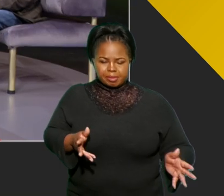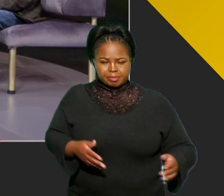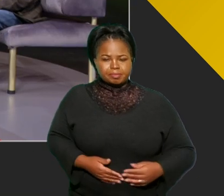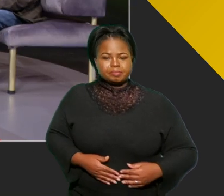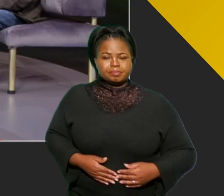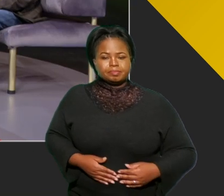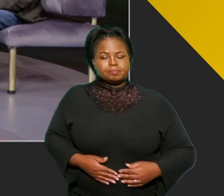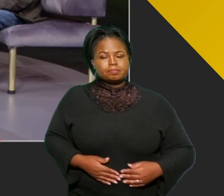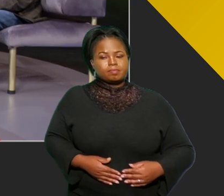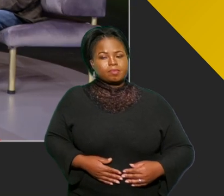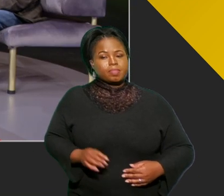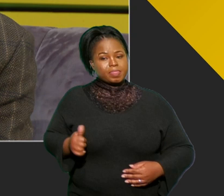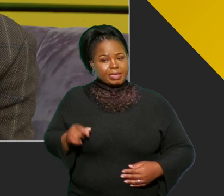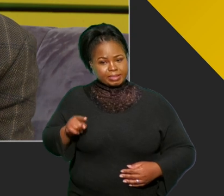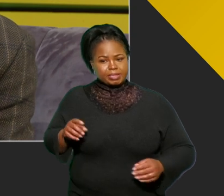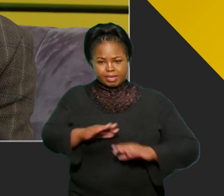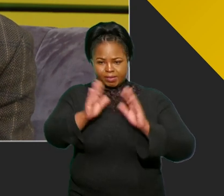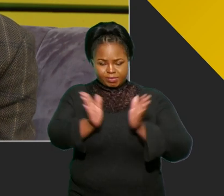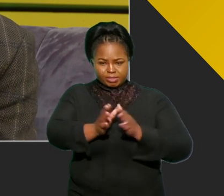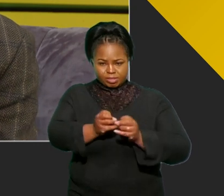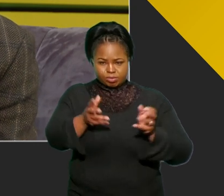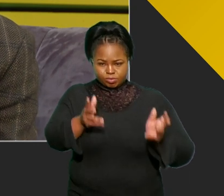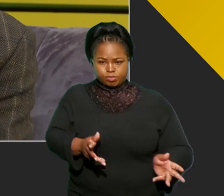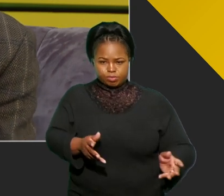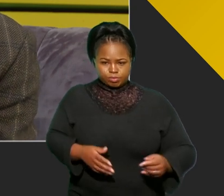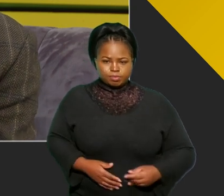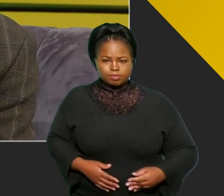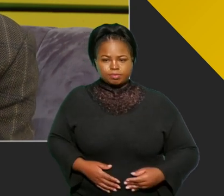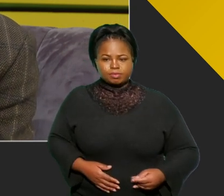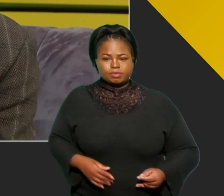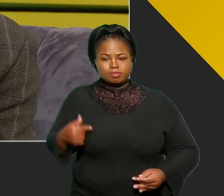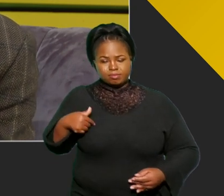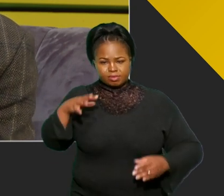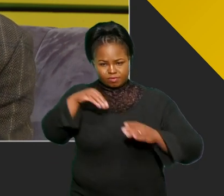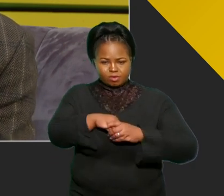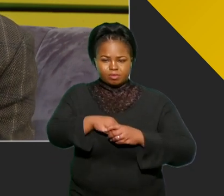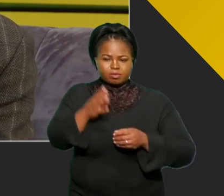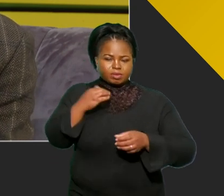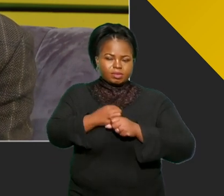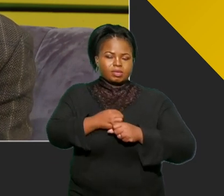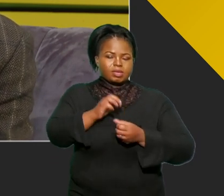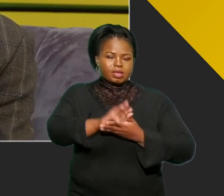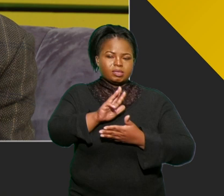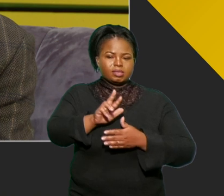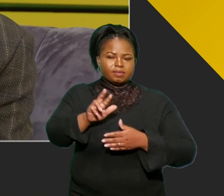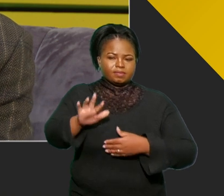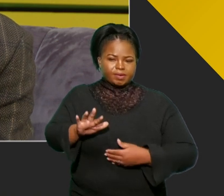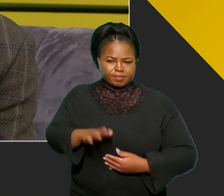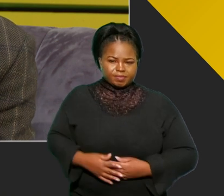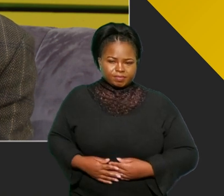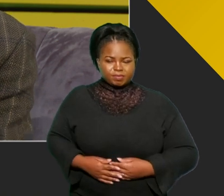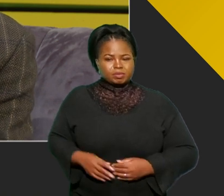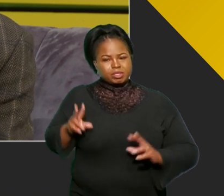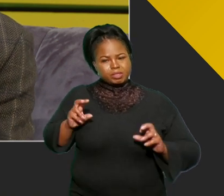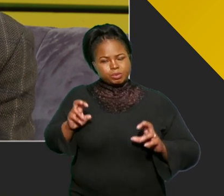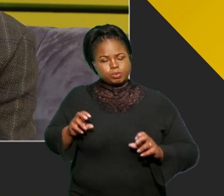tough times in South Africa. So now that's where it started. That's how I was involved in 85 in the movement, you know, around the